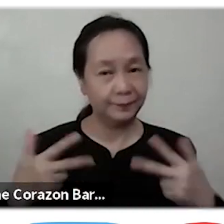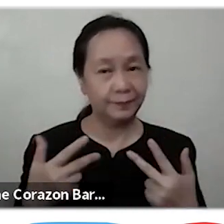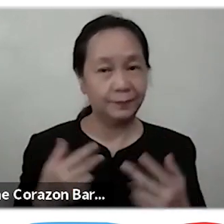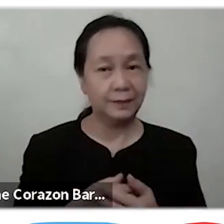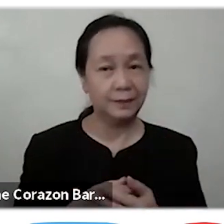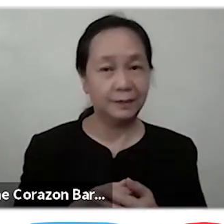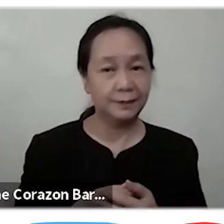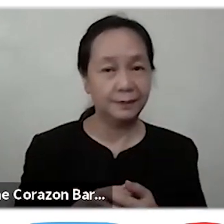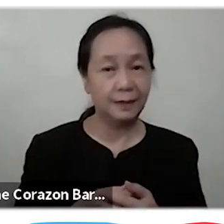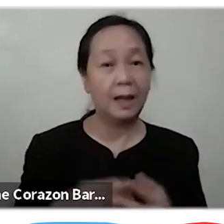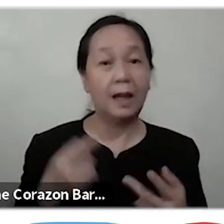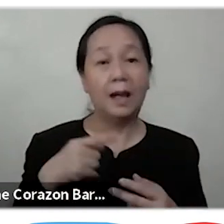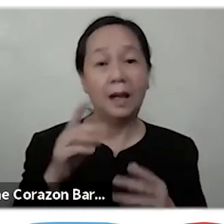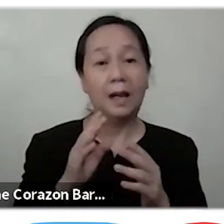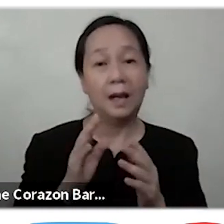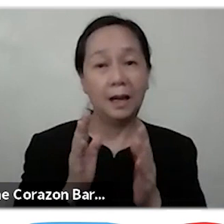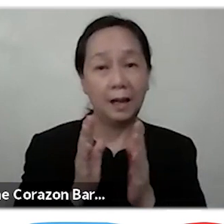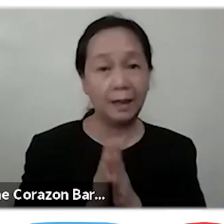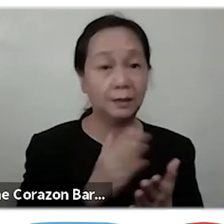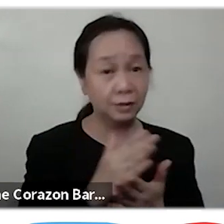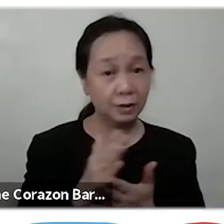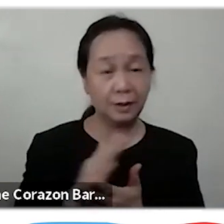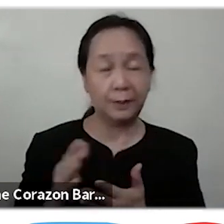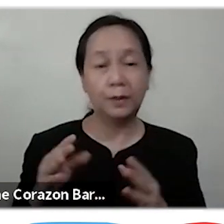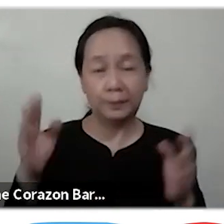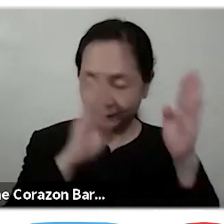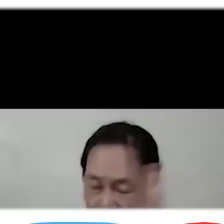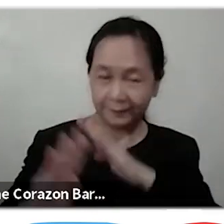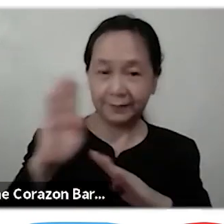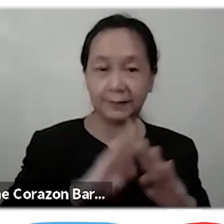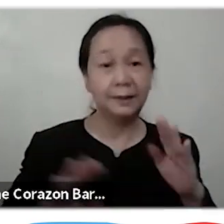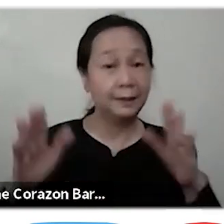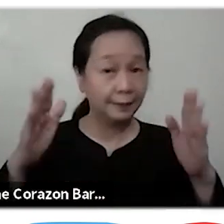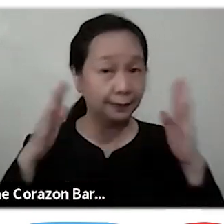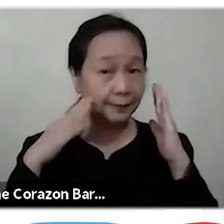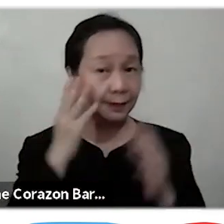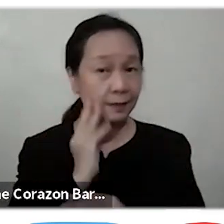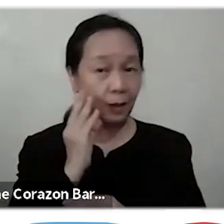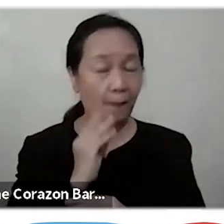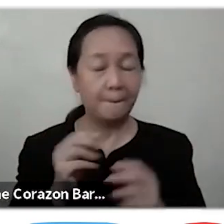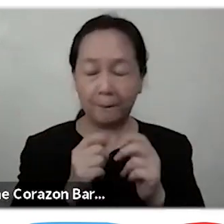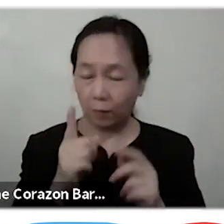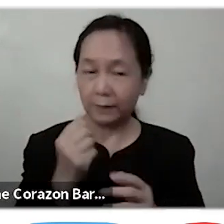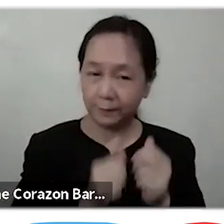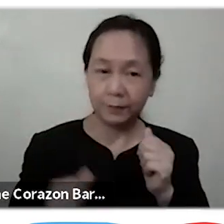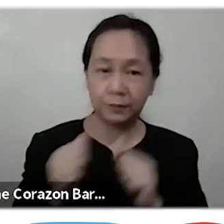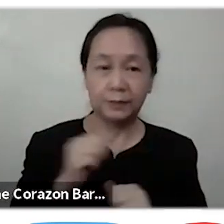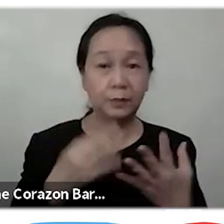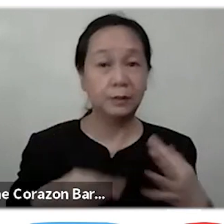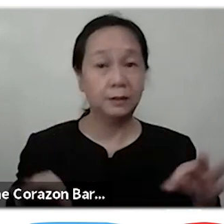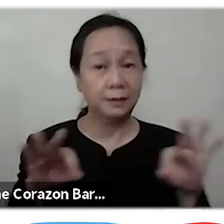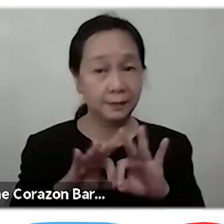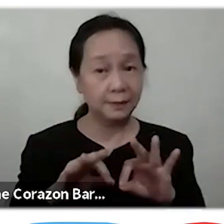to speak, asking them to share their problems, hearing their experiences is, I think, one of the most important things. And I would like